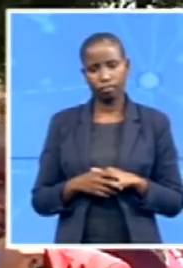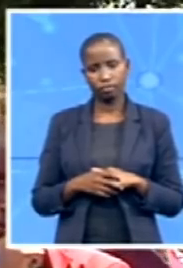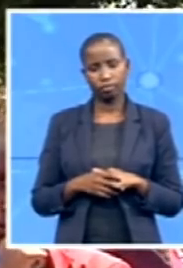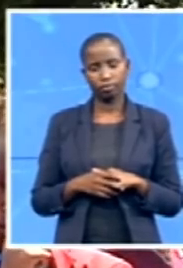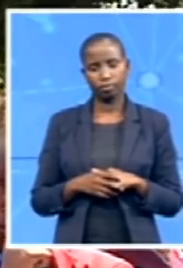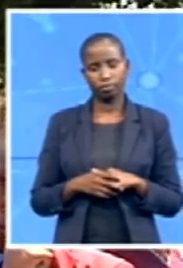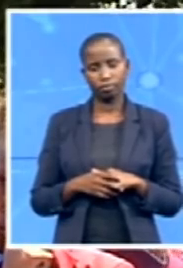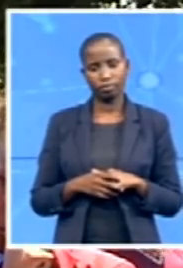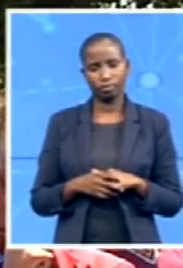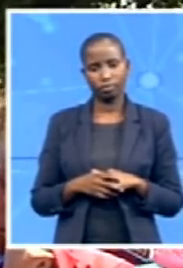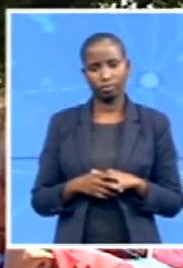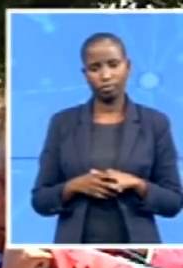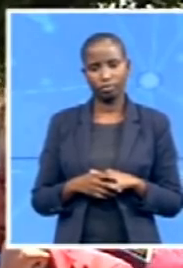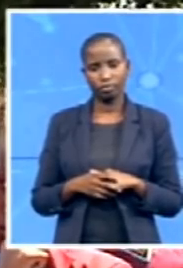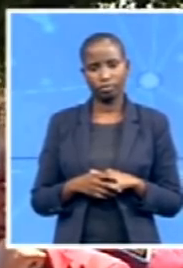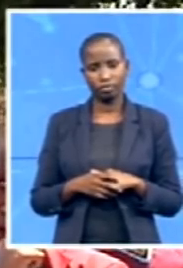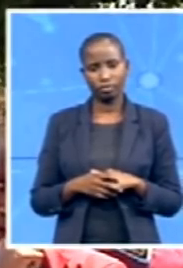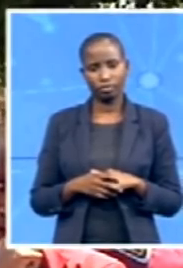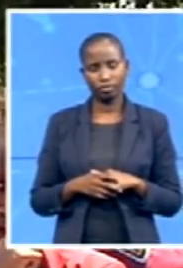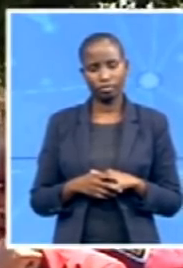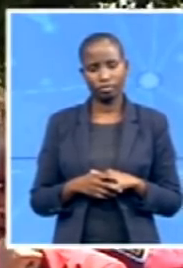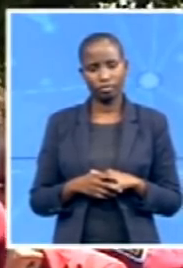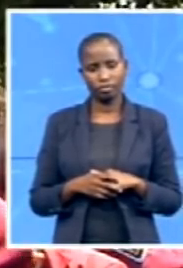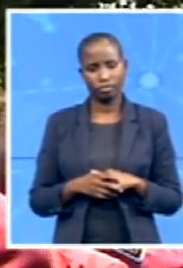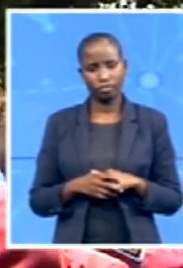I'm with the MEC for Social Development.